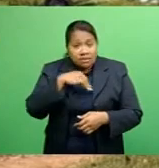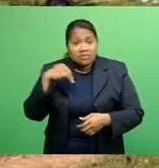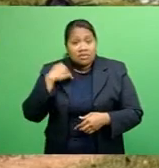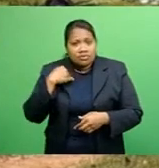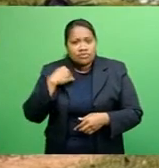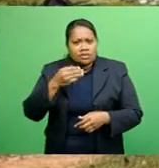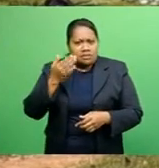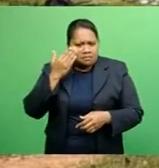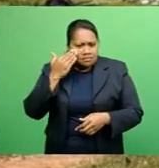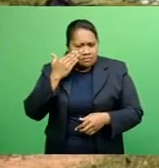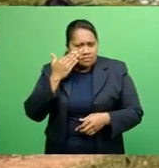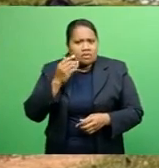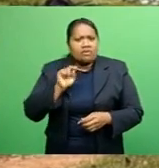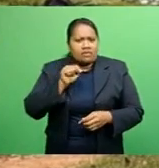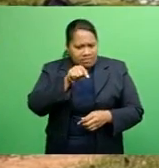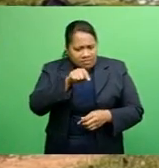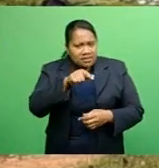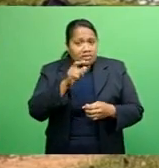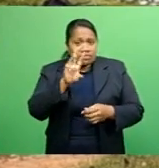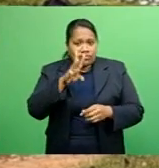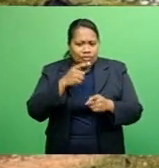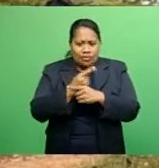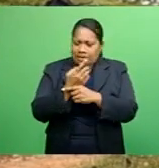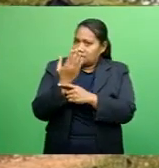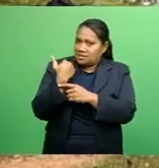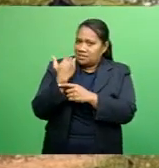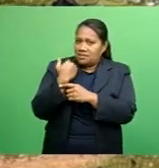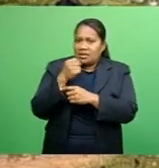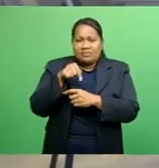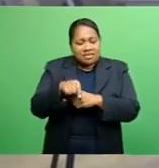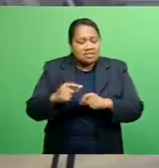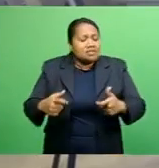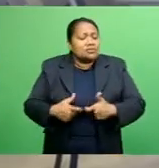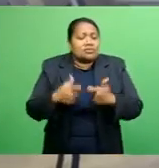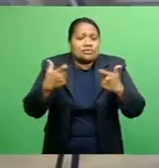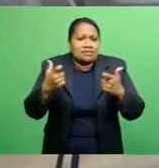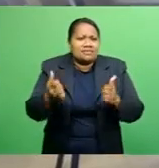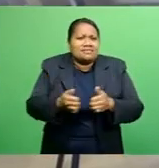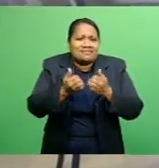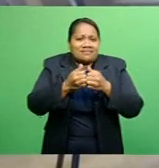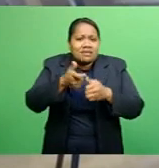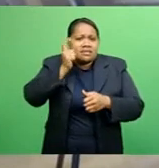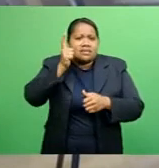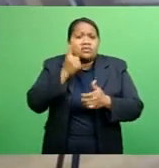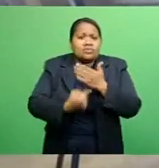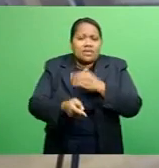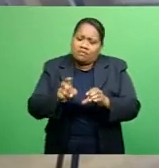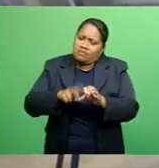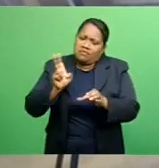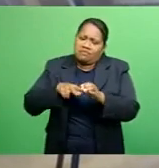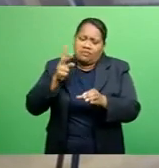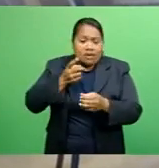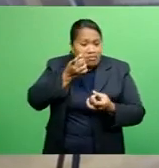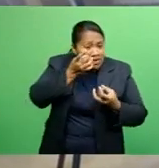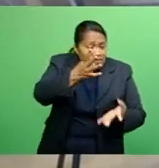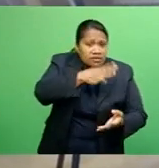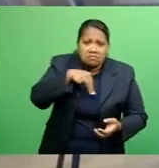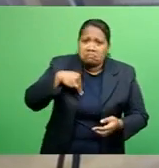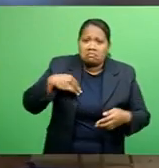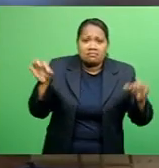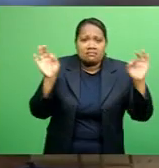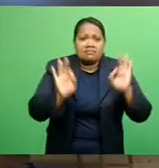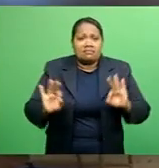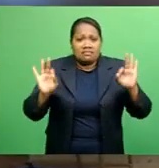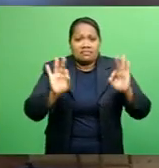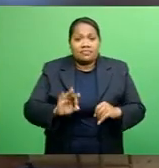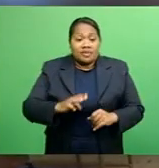at Ngaloa 3 weeks ago. She adds this is a challenge as many teachers leave without informing the ministry. The minister says when the